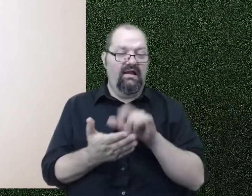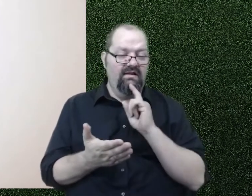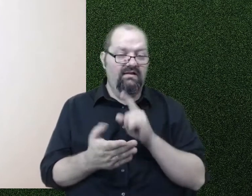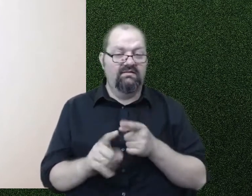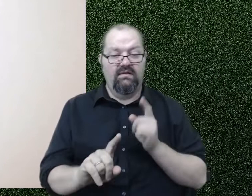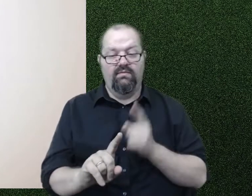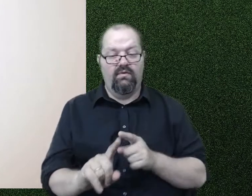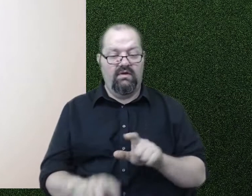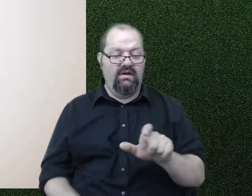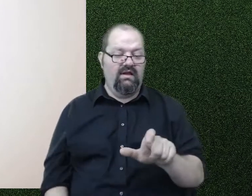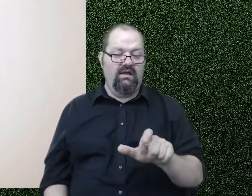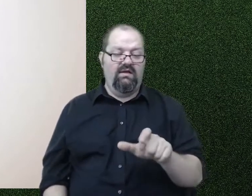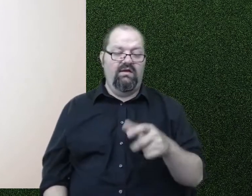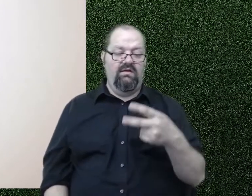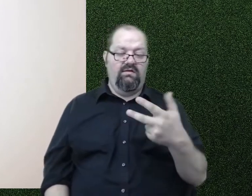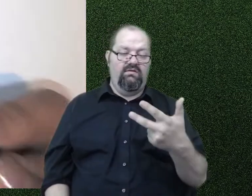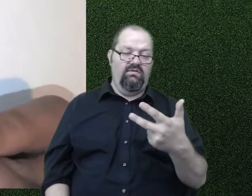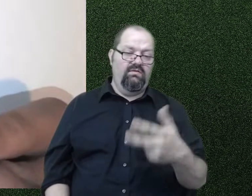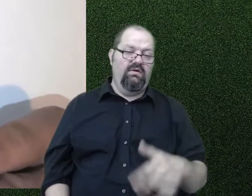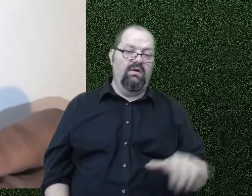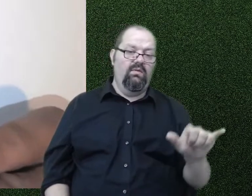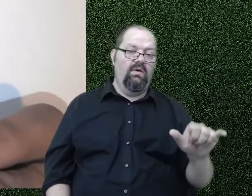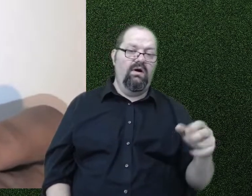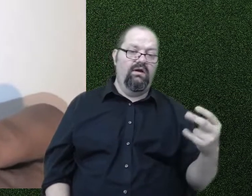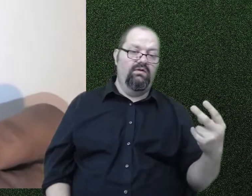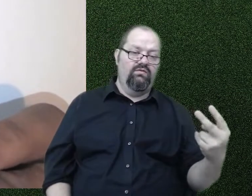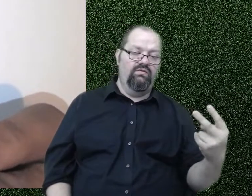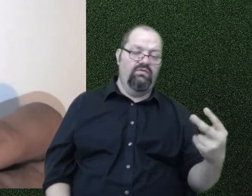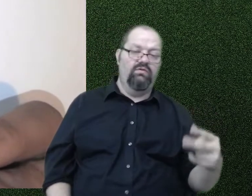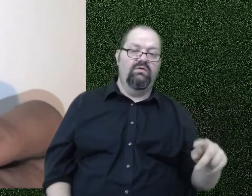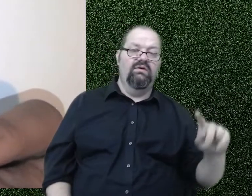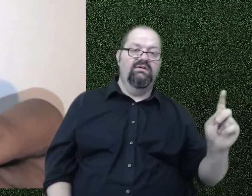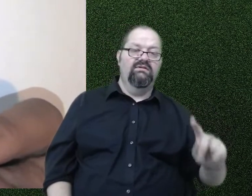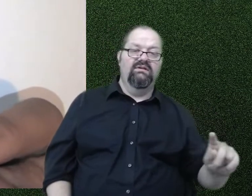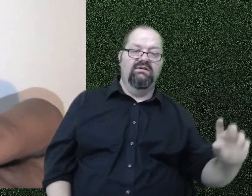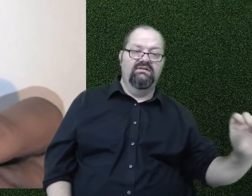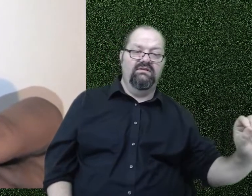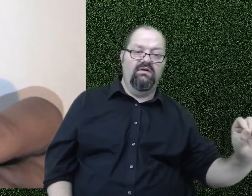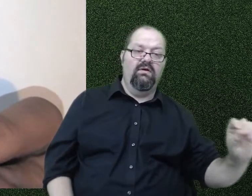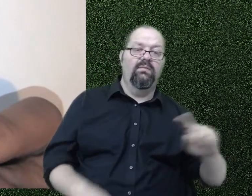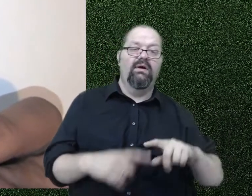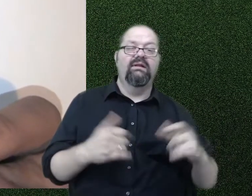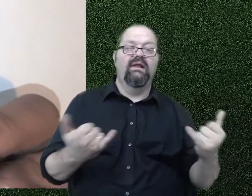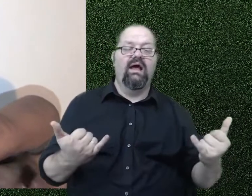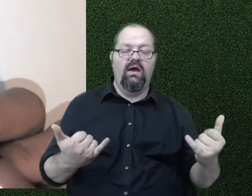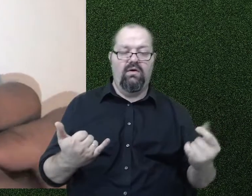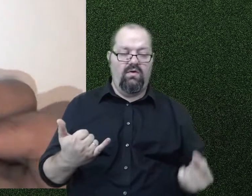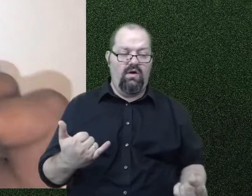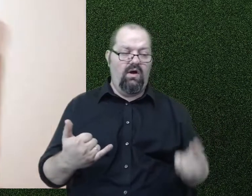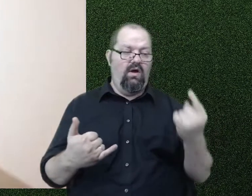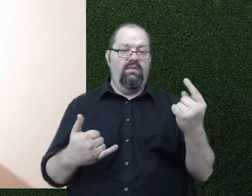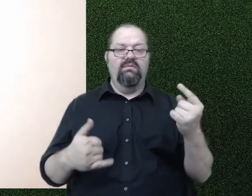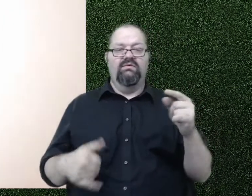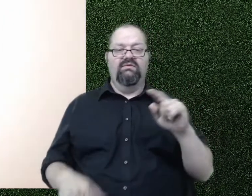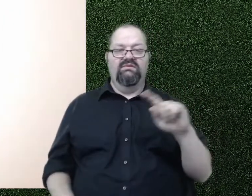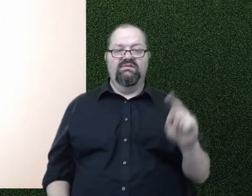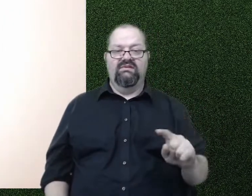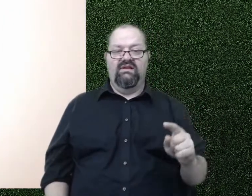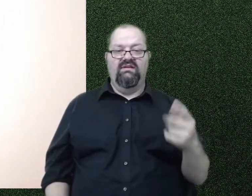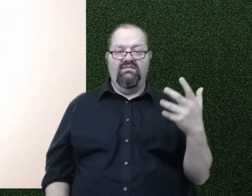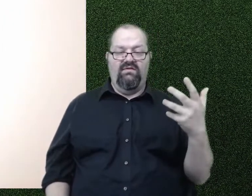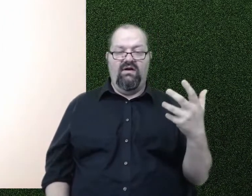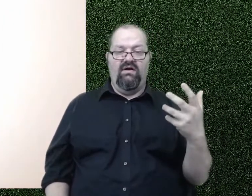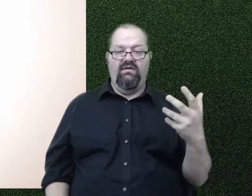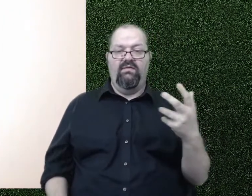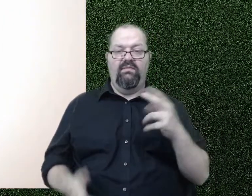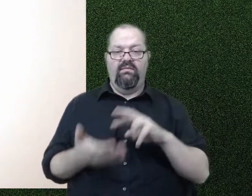equals 3, y equals 2, z equals 0. But I want to go up to z equals 5. So I'm going to keep making